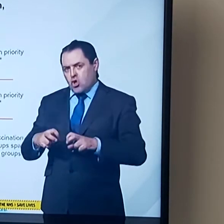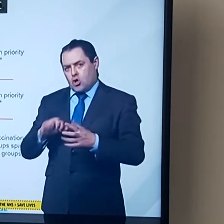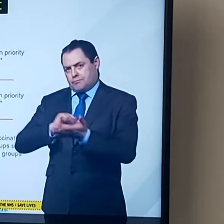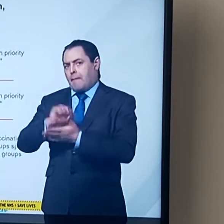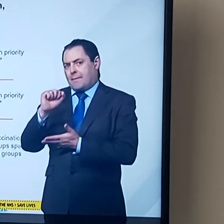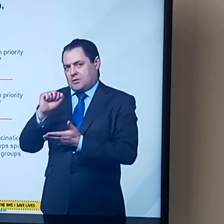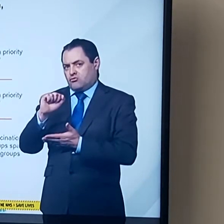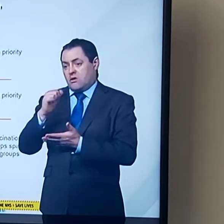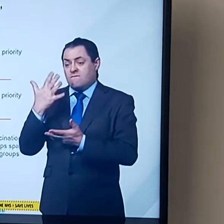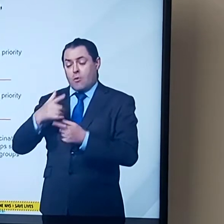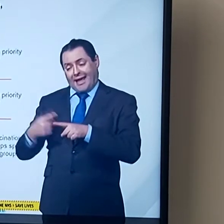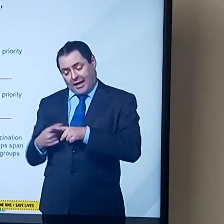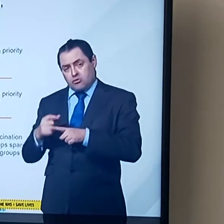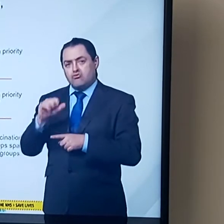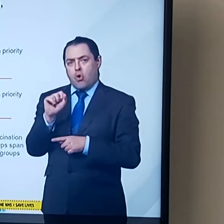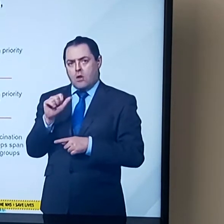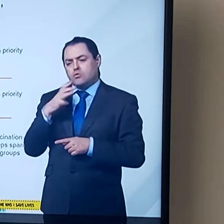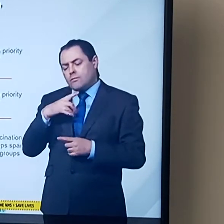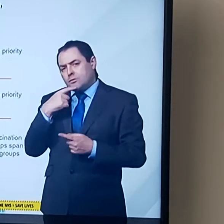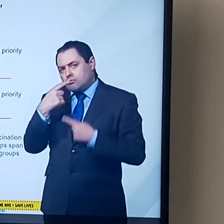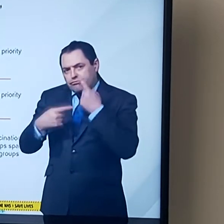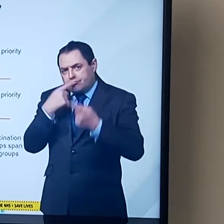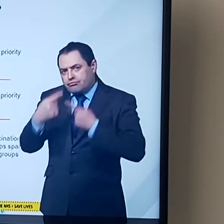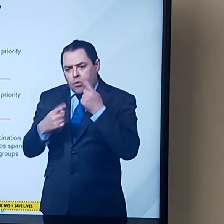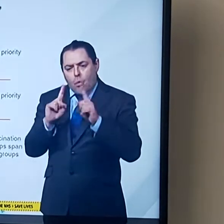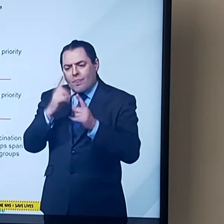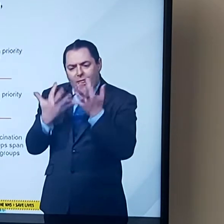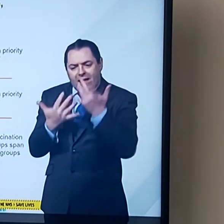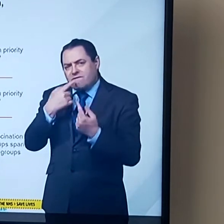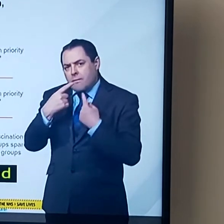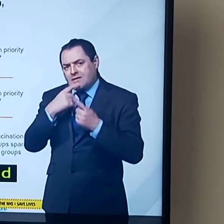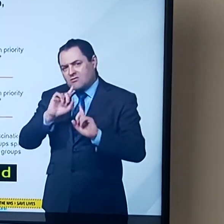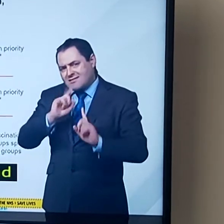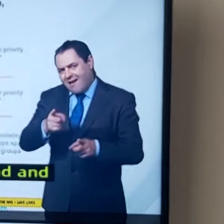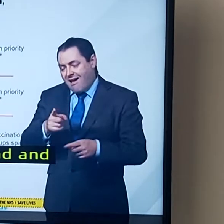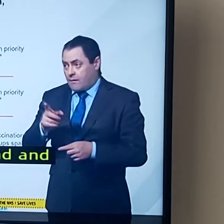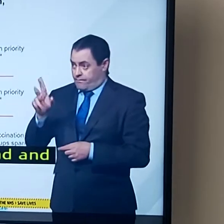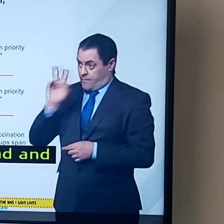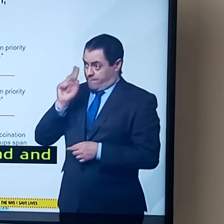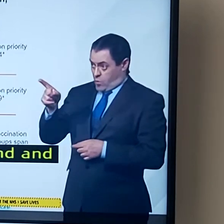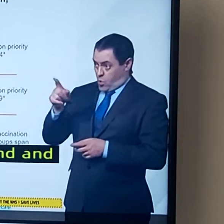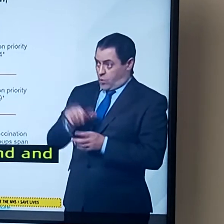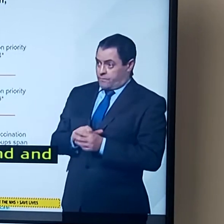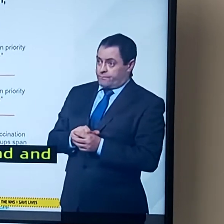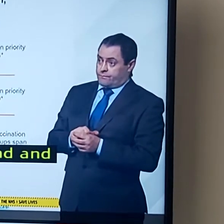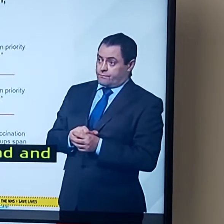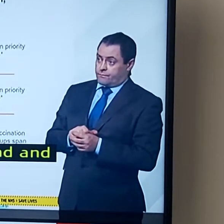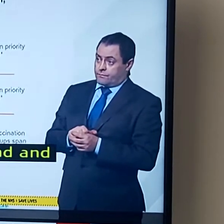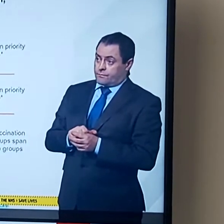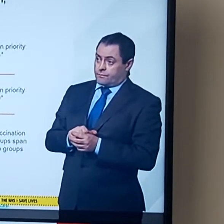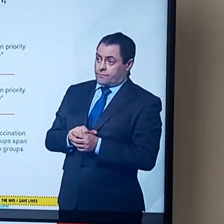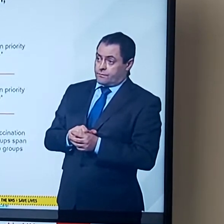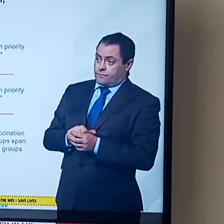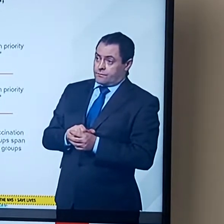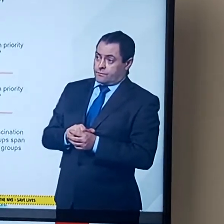Scotland. So the first thing in this slide to say is that the great